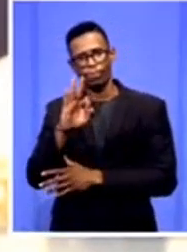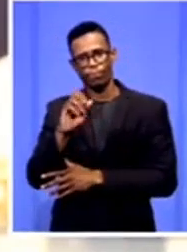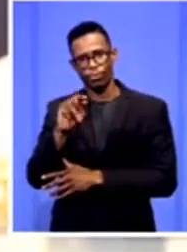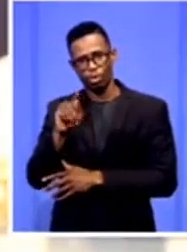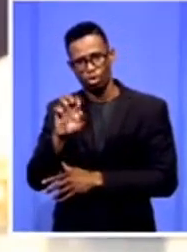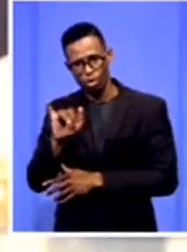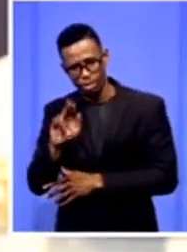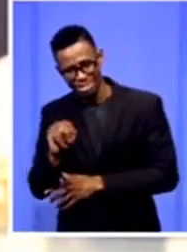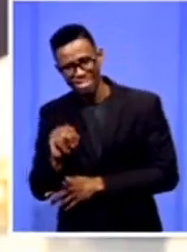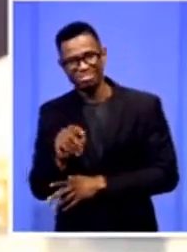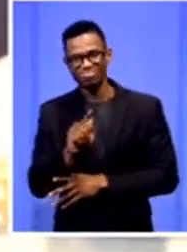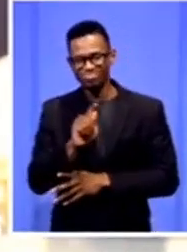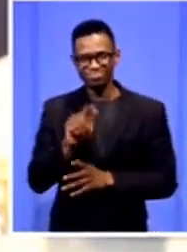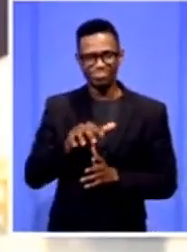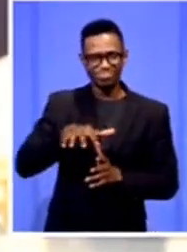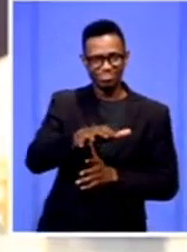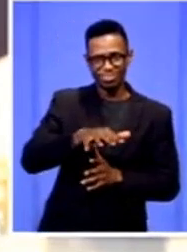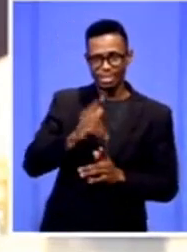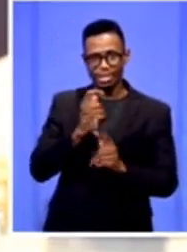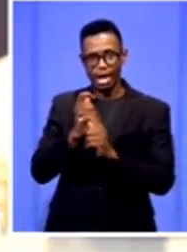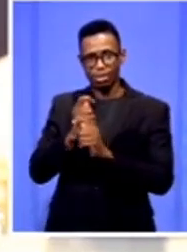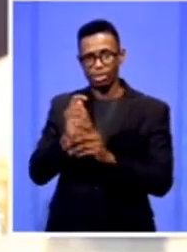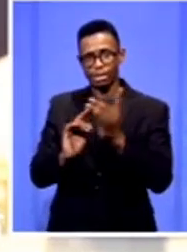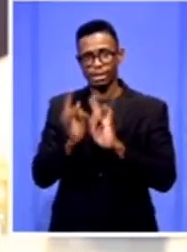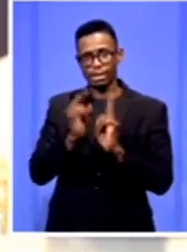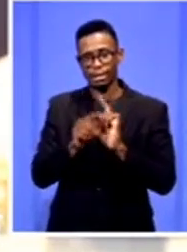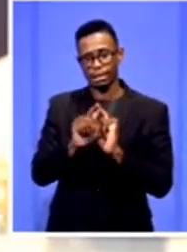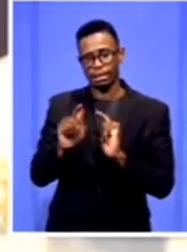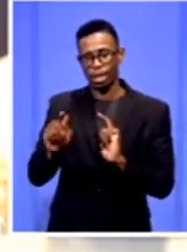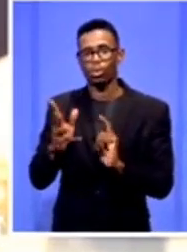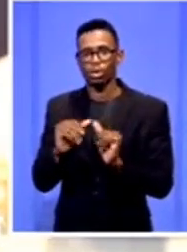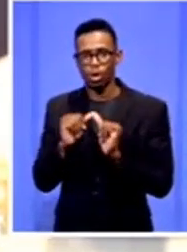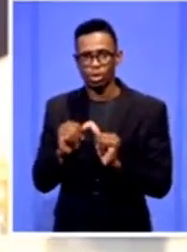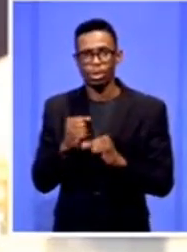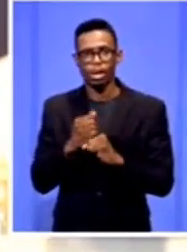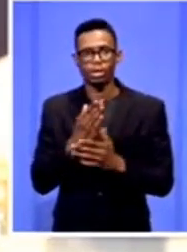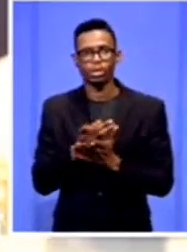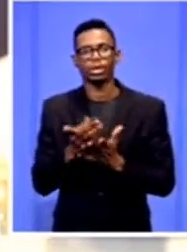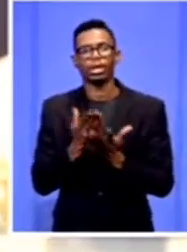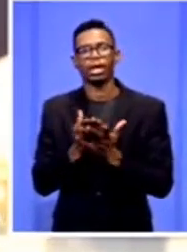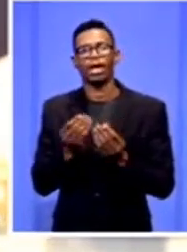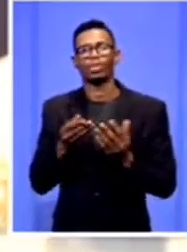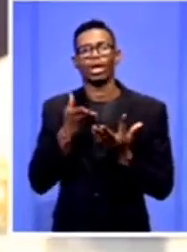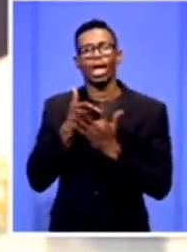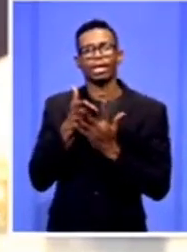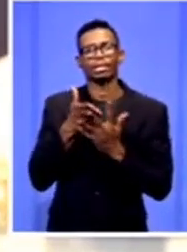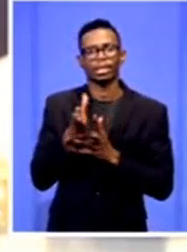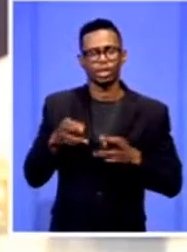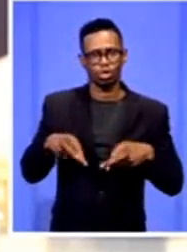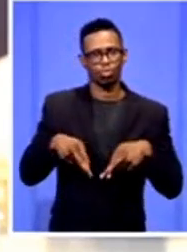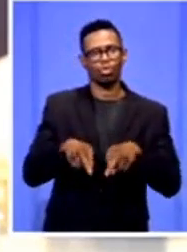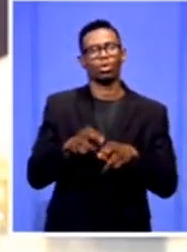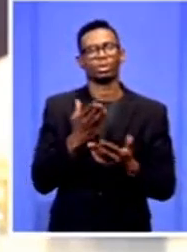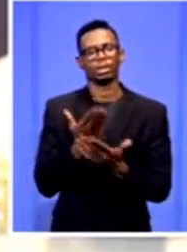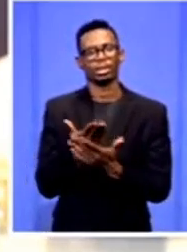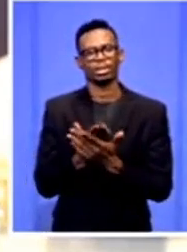with those towns because already we have started with the access roads in those smaller Nyana towns.